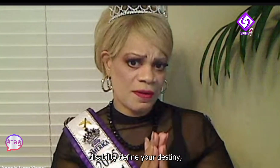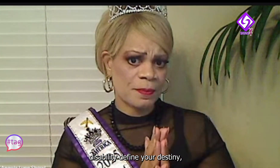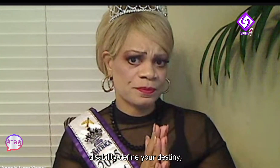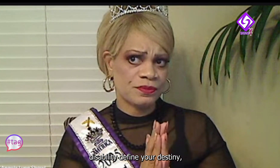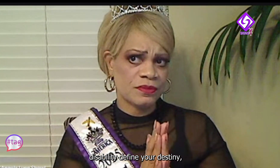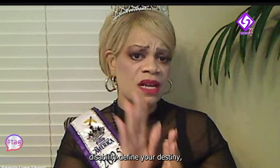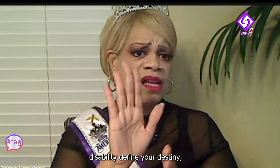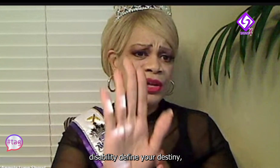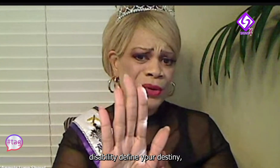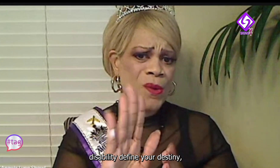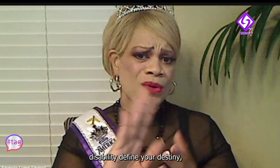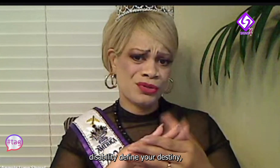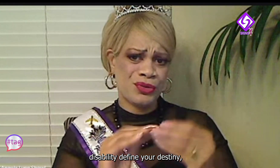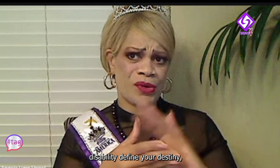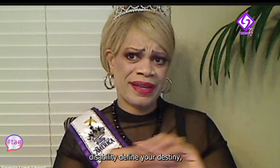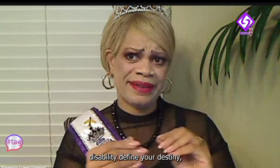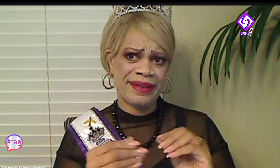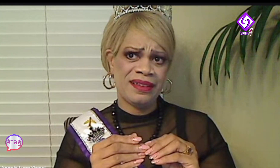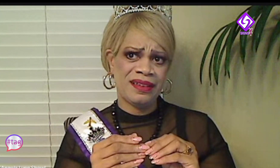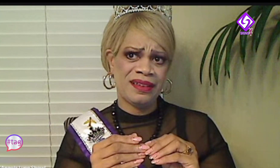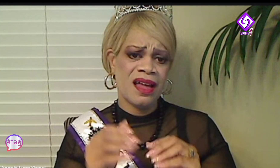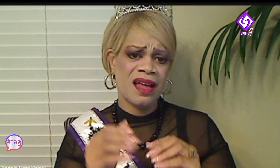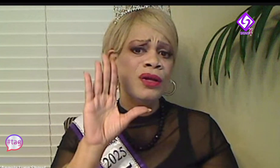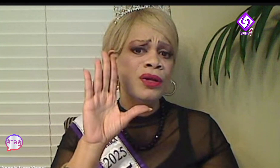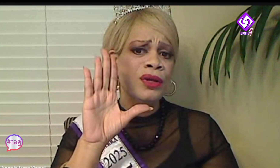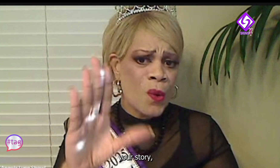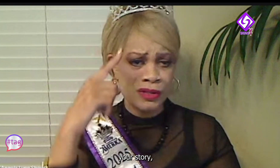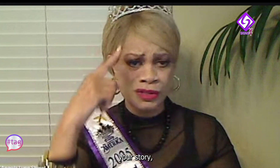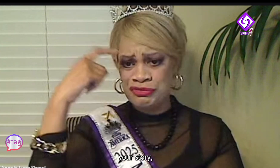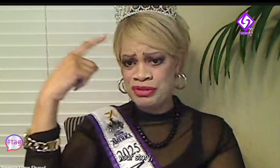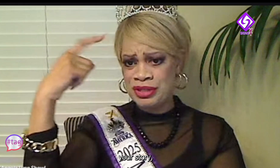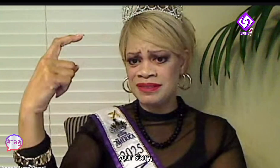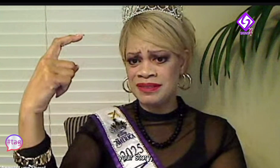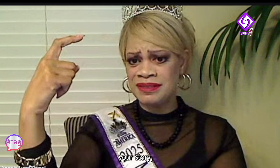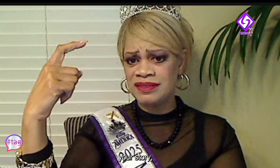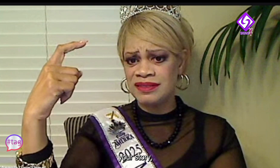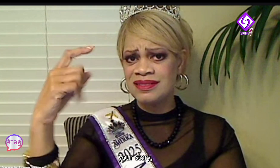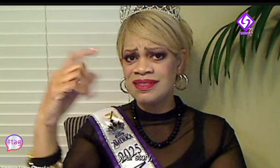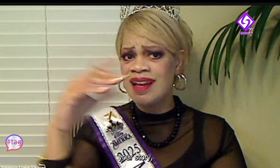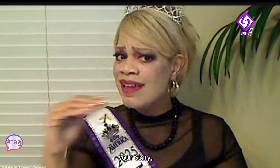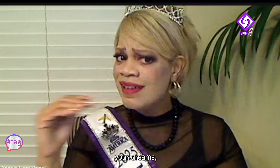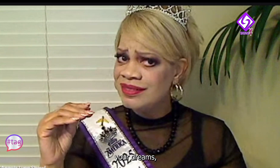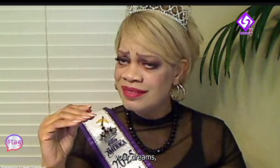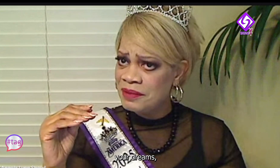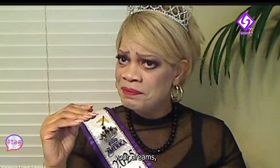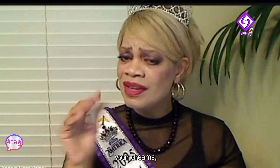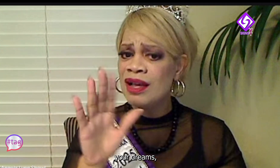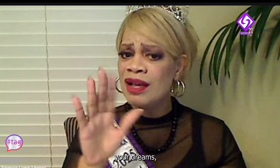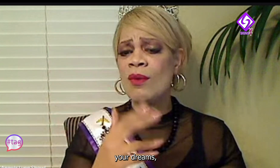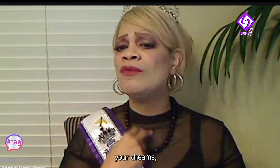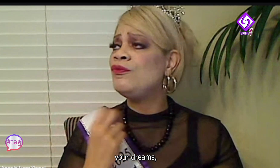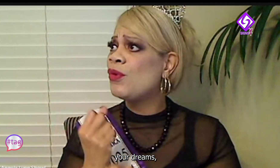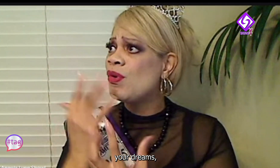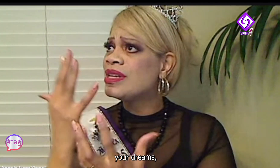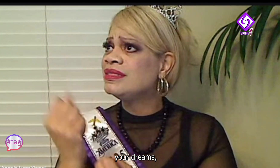disability define your destiny, your story, your